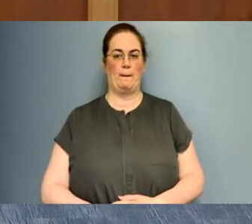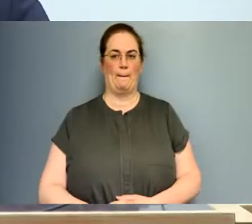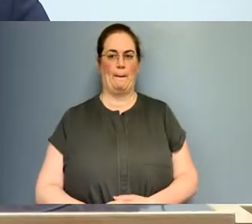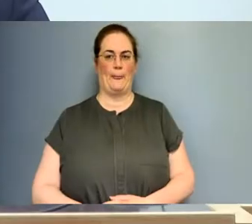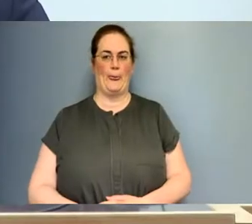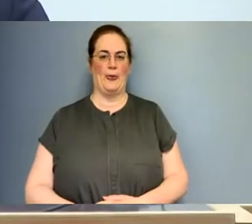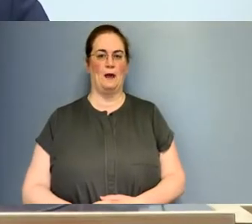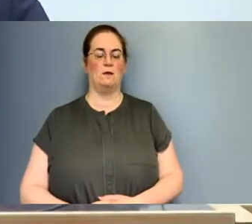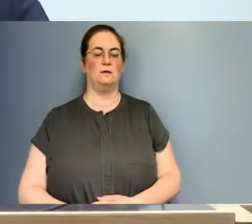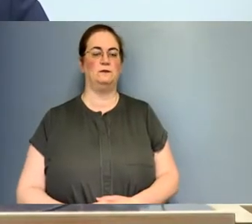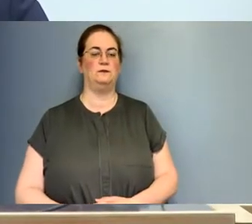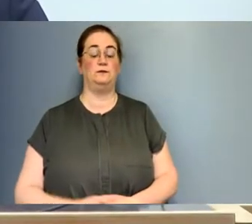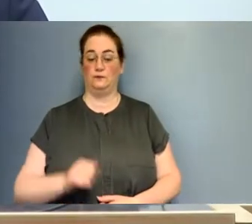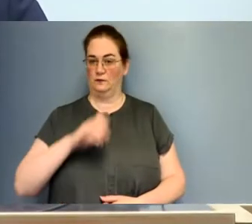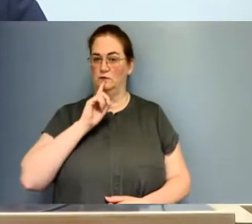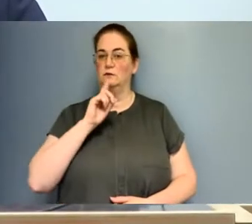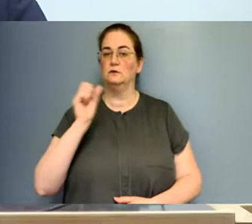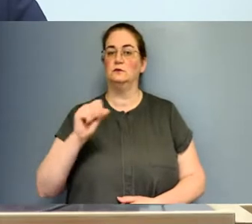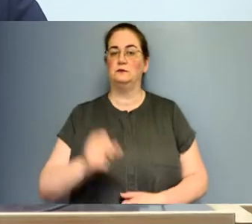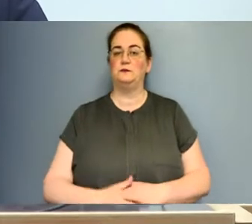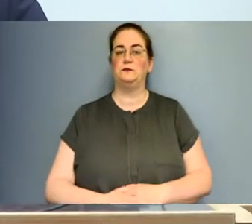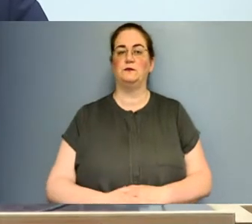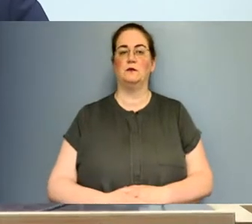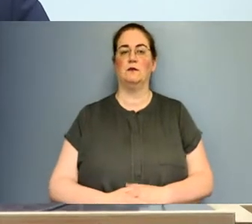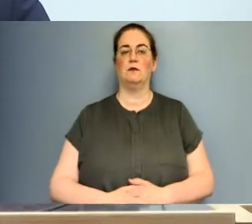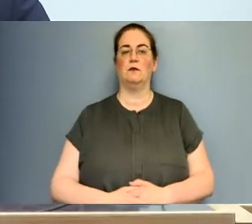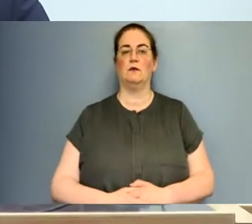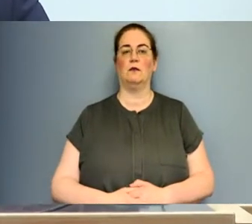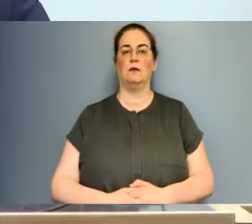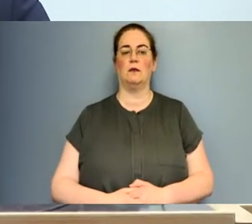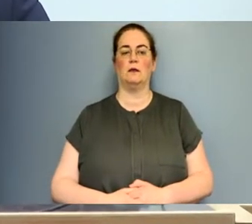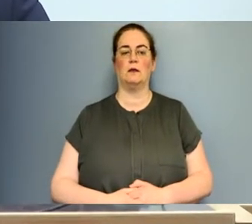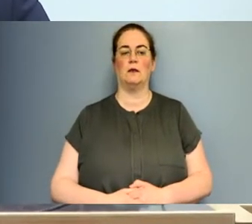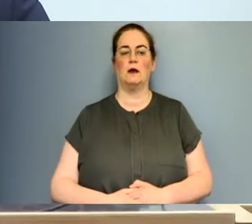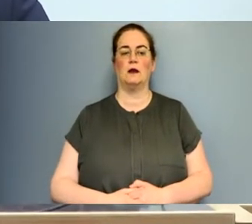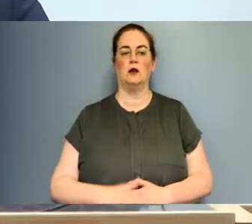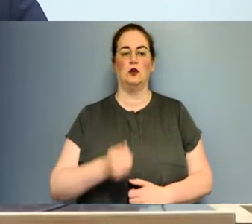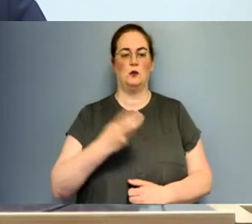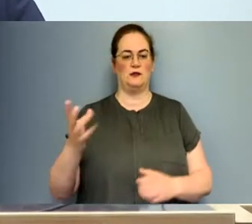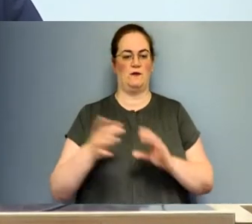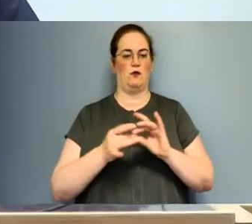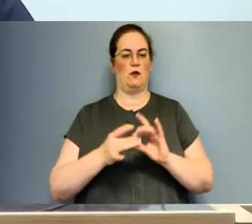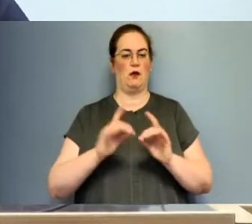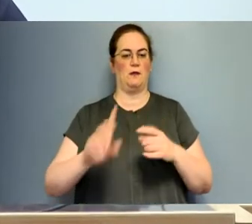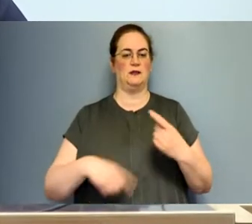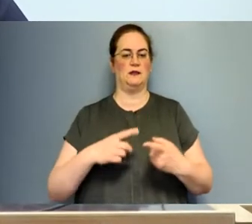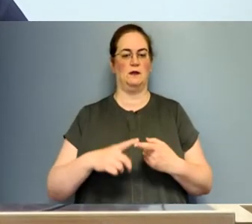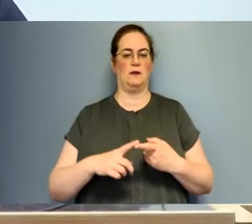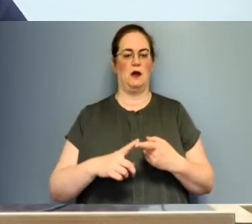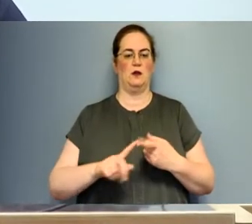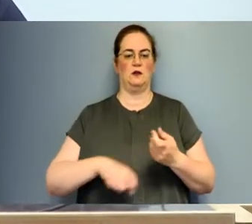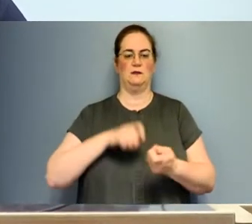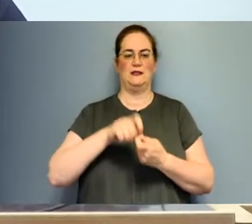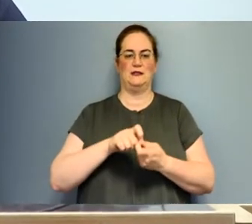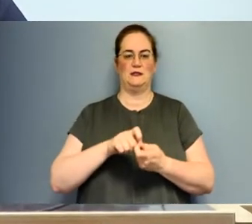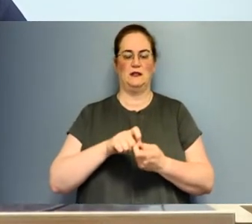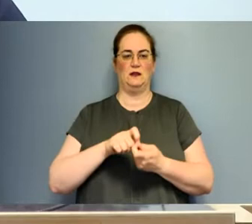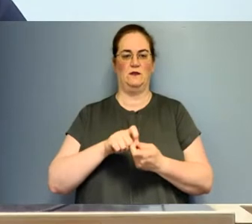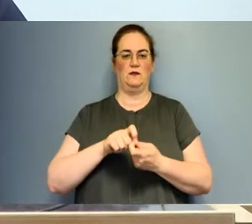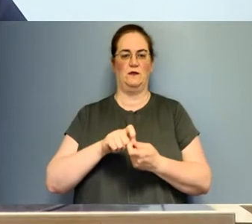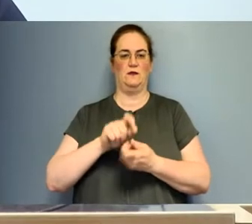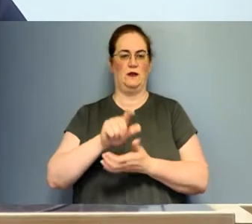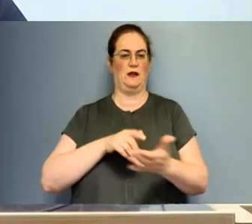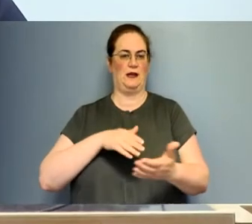that and that's true. And I want to, there were a number of comments that were made about specific litigation, which